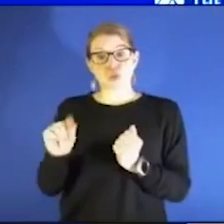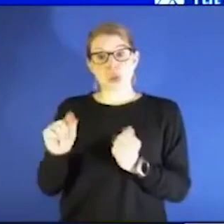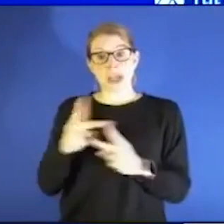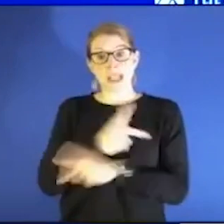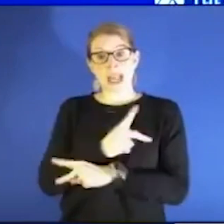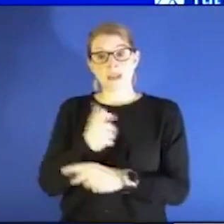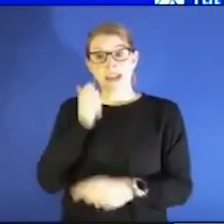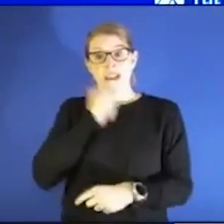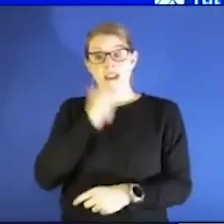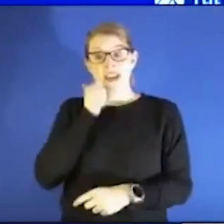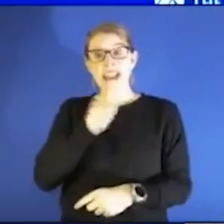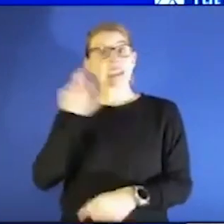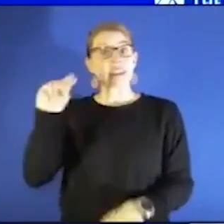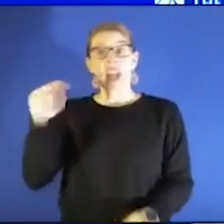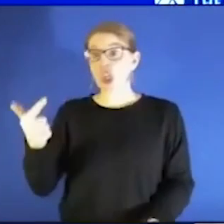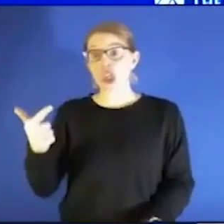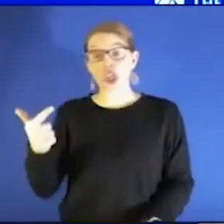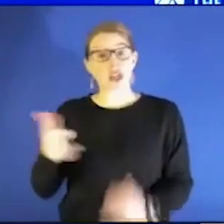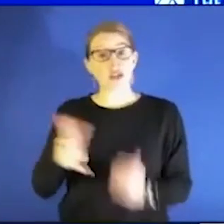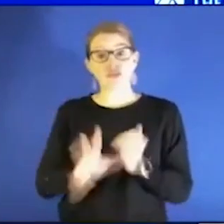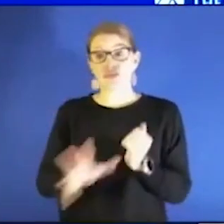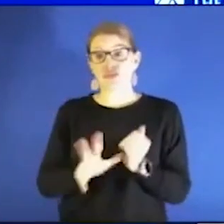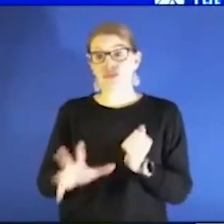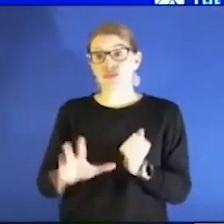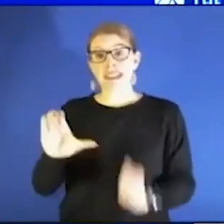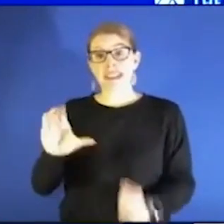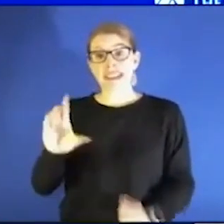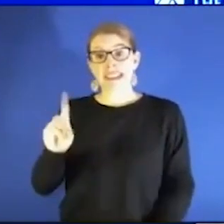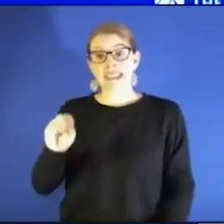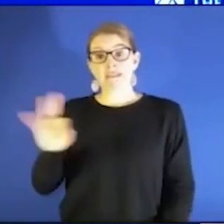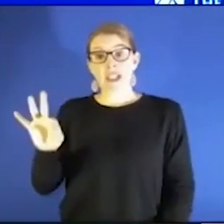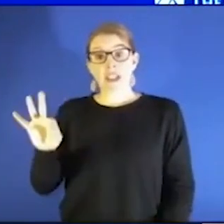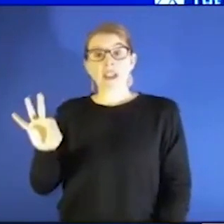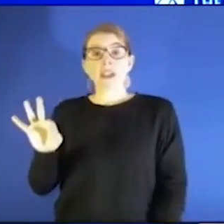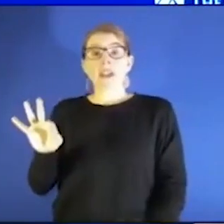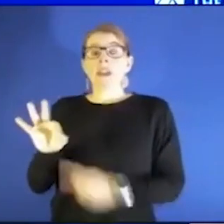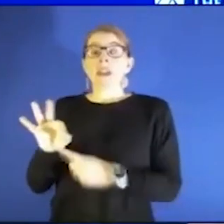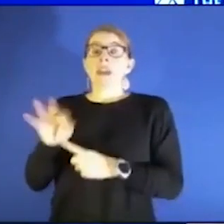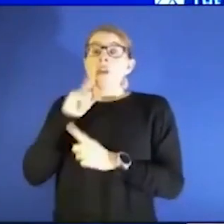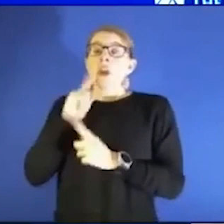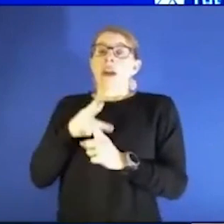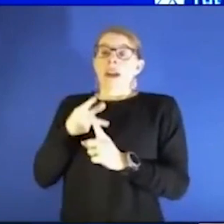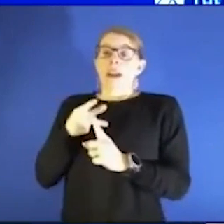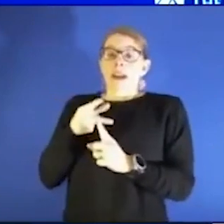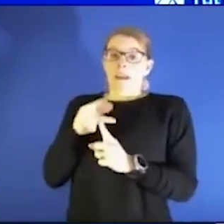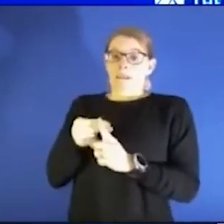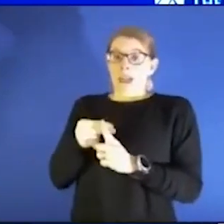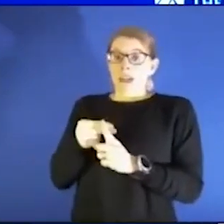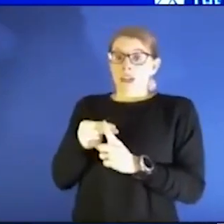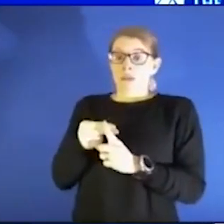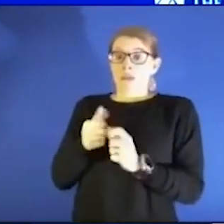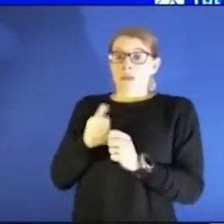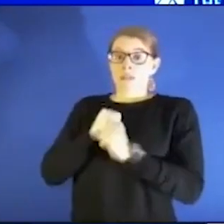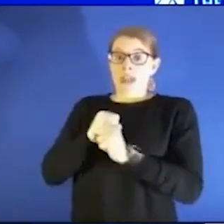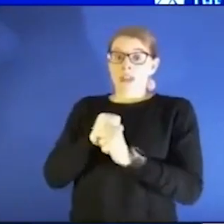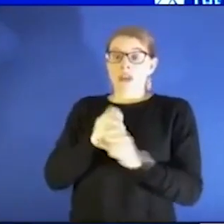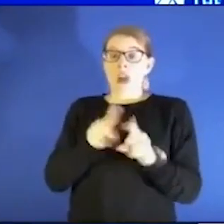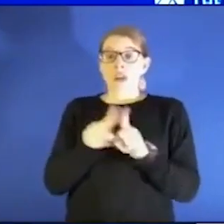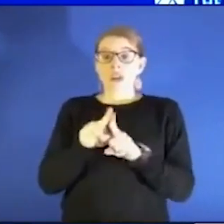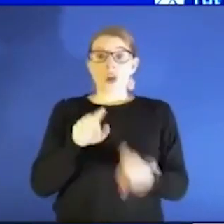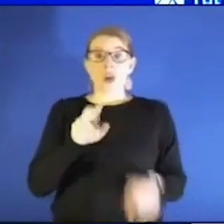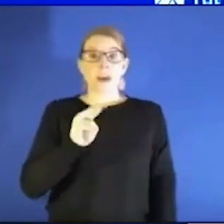think that is one more important point about not necessarily infection prevention, but antimicrobial stewardship. Just understand that whenever you